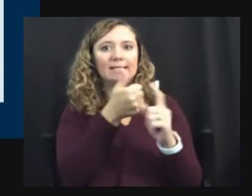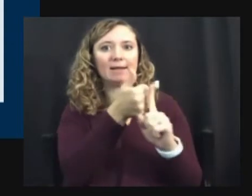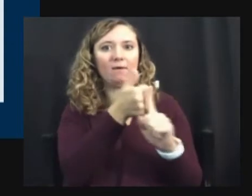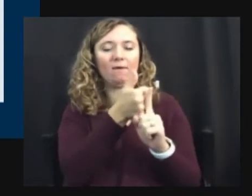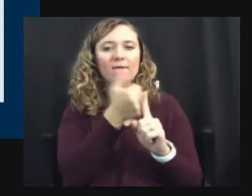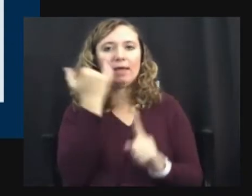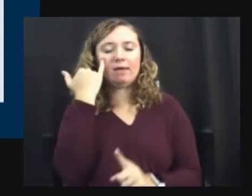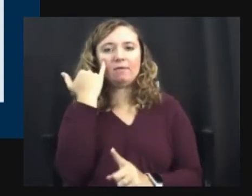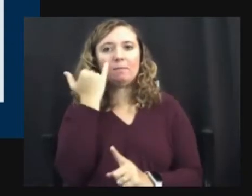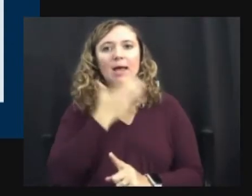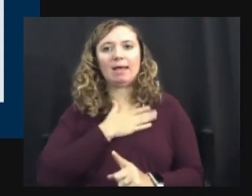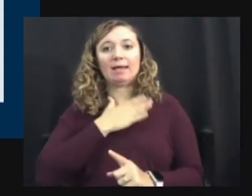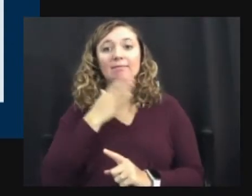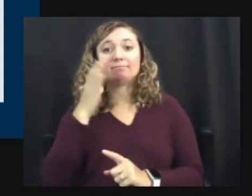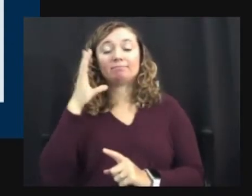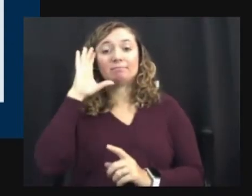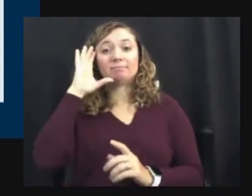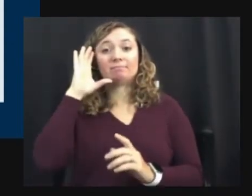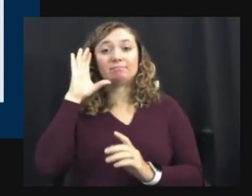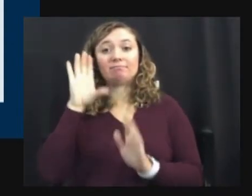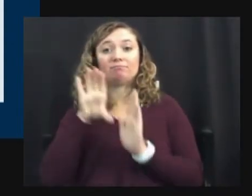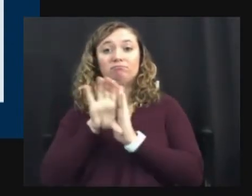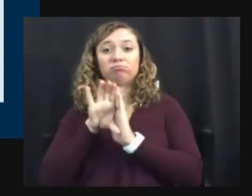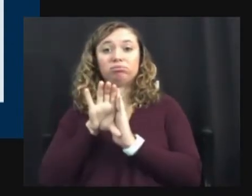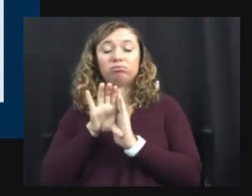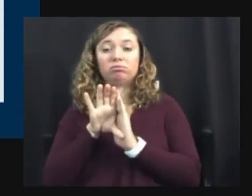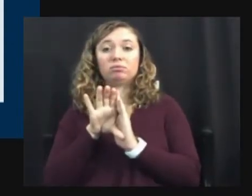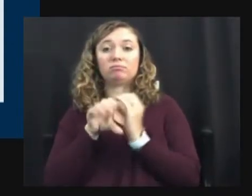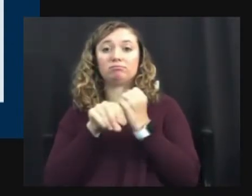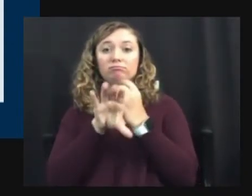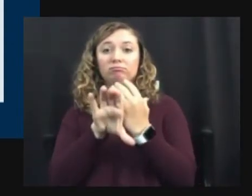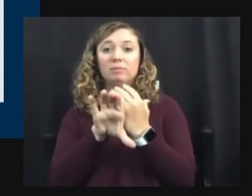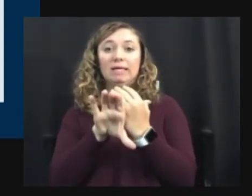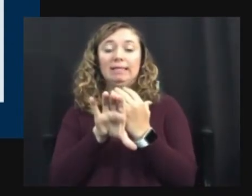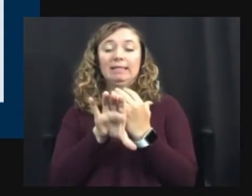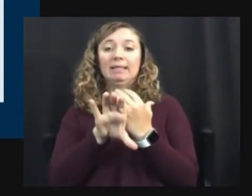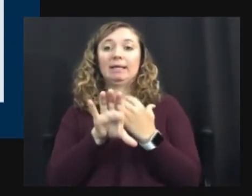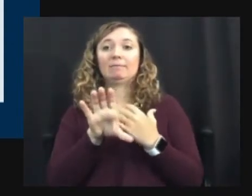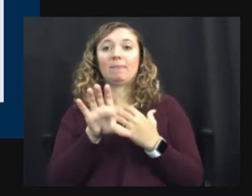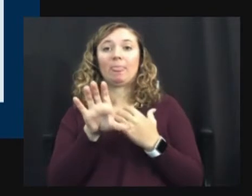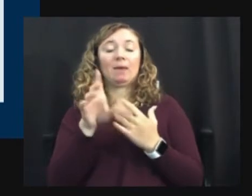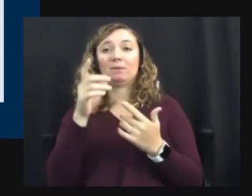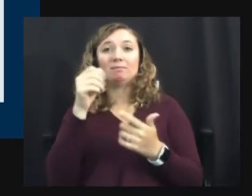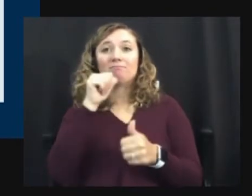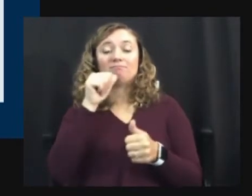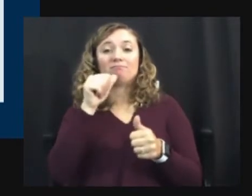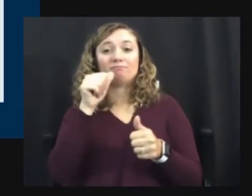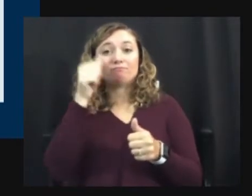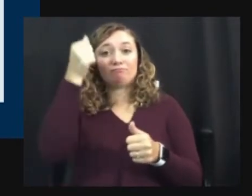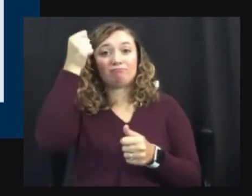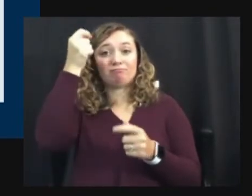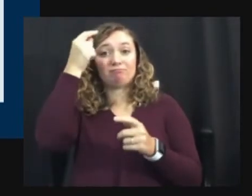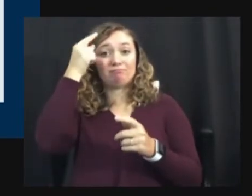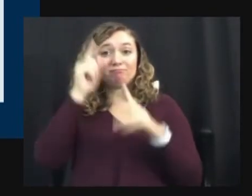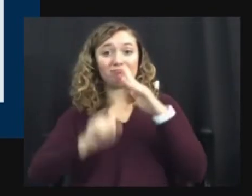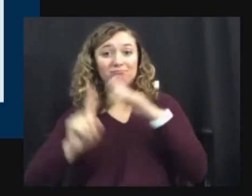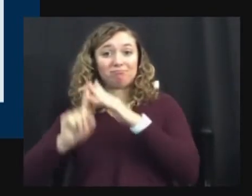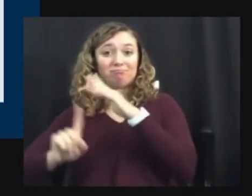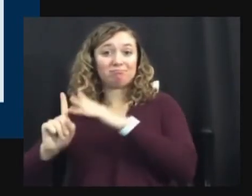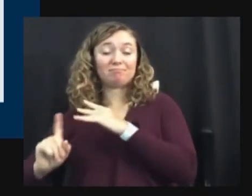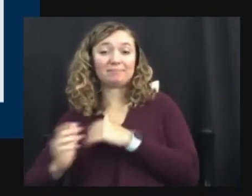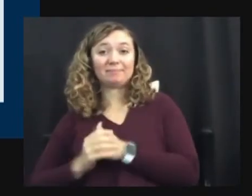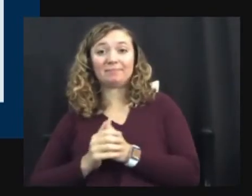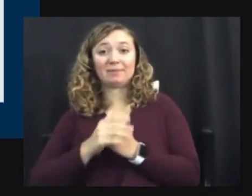on today, then I would not be able to remember what I'm supposed to say because I would be too distracted